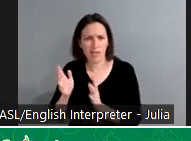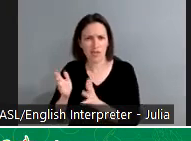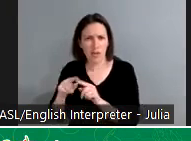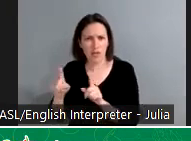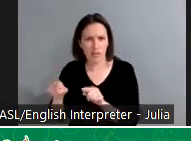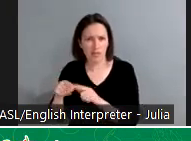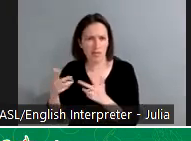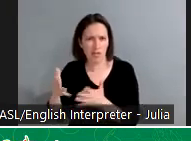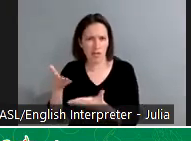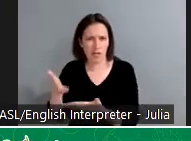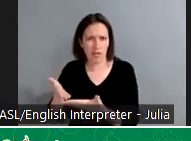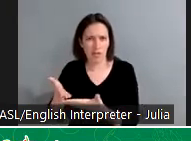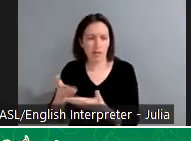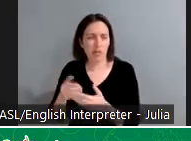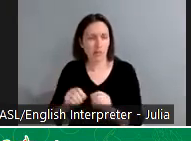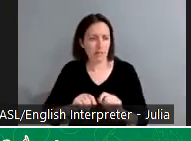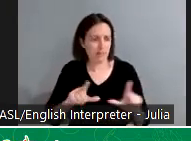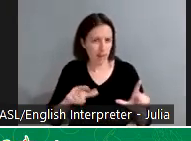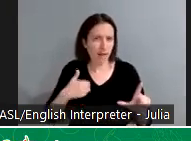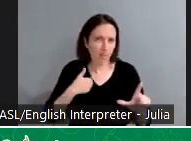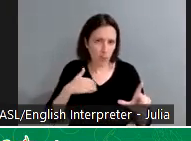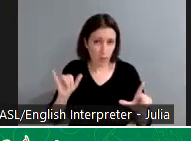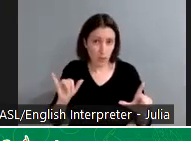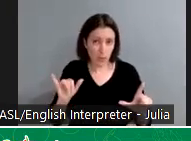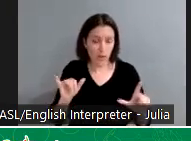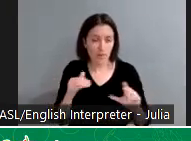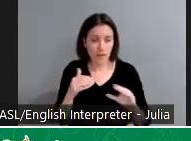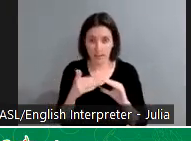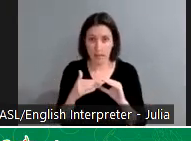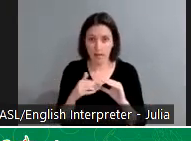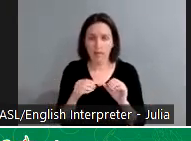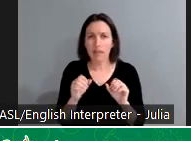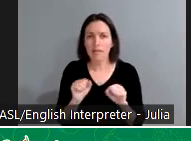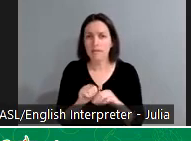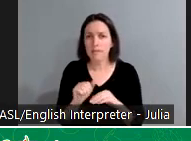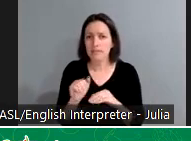visible on the slide, that you can send your request to